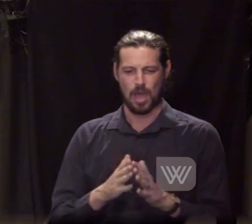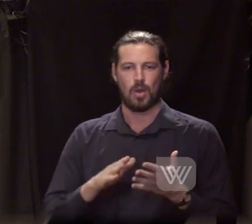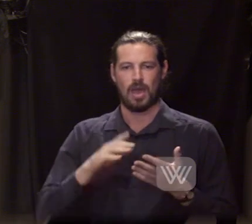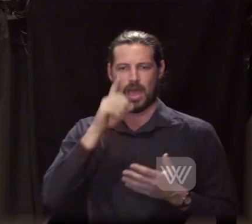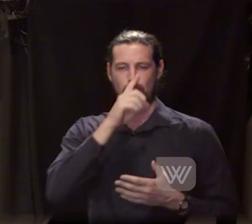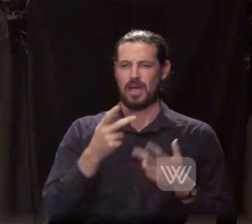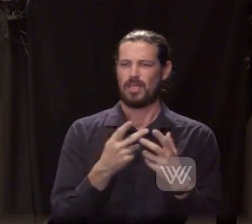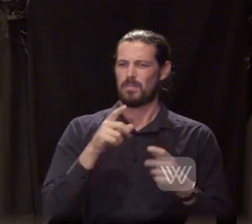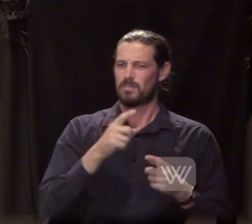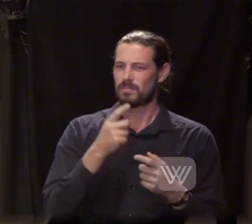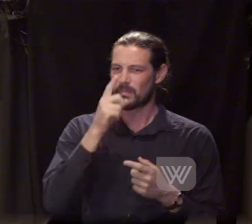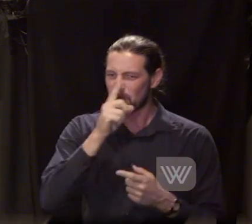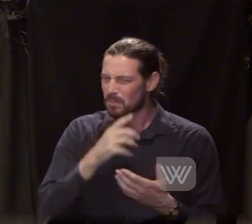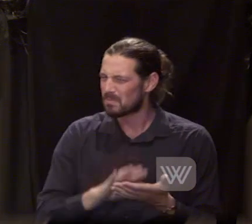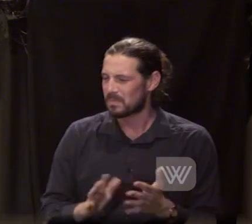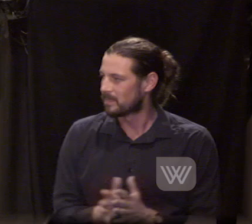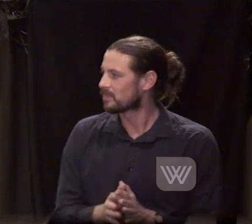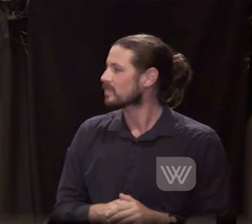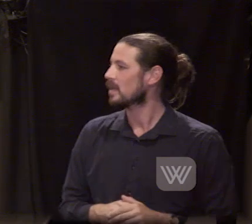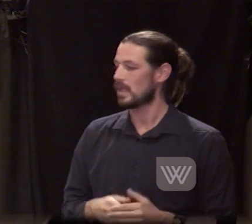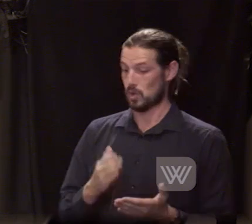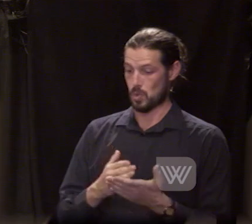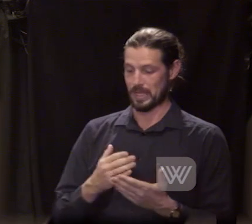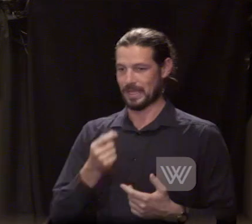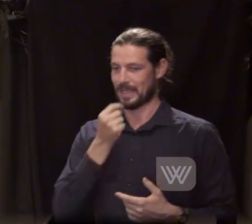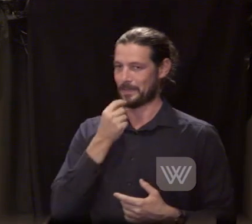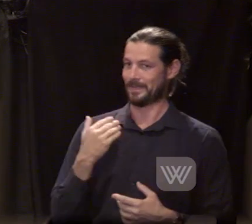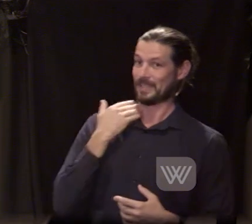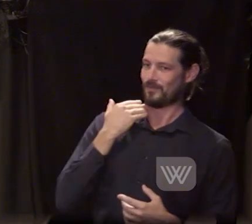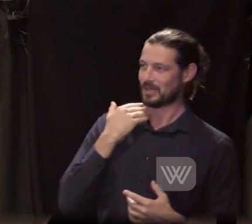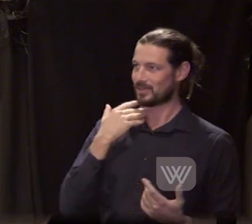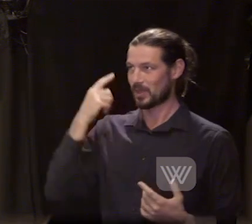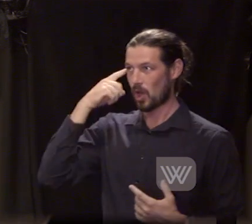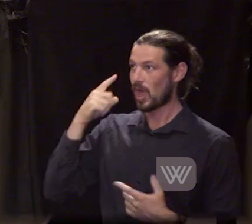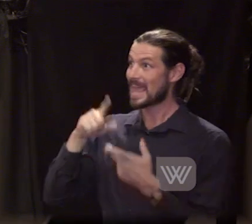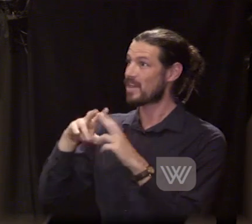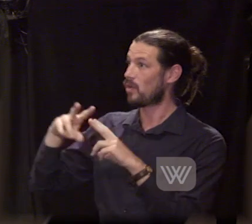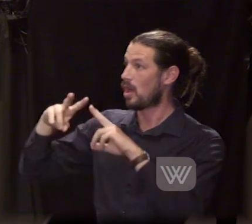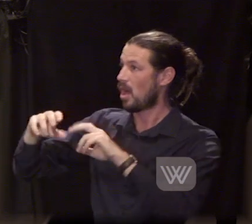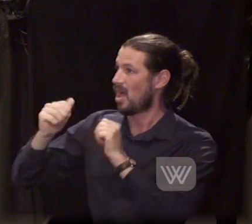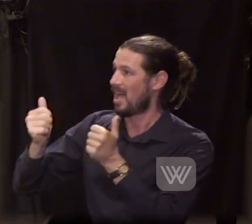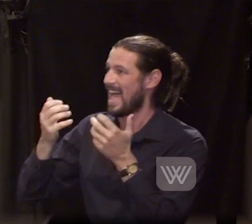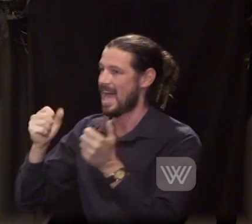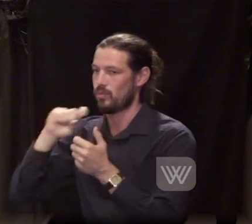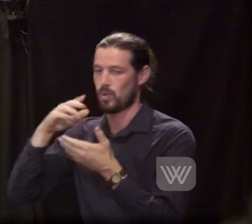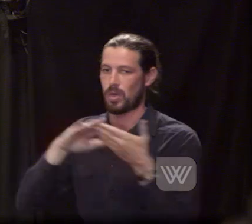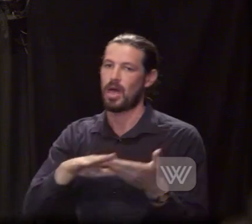whole. And so I was kind of selfishly hoping that at least one thing I do will contribute to the betterment of